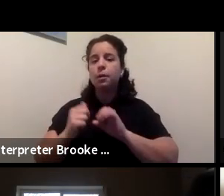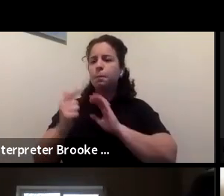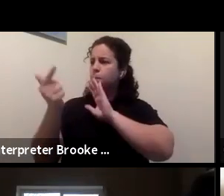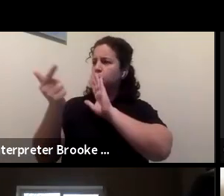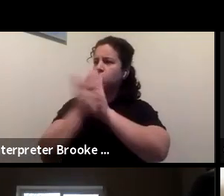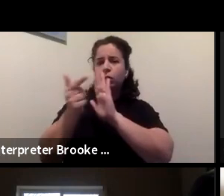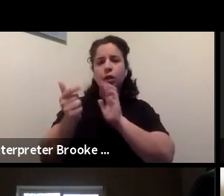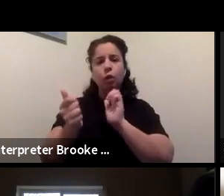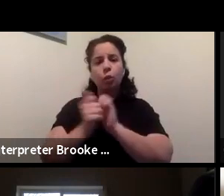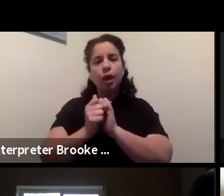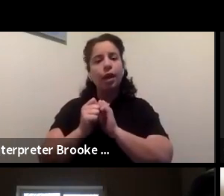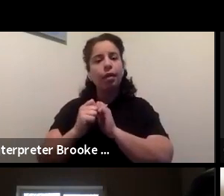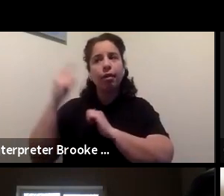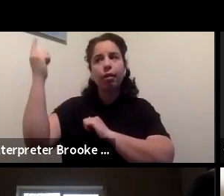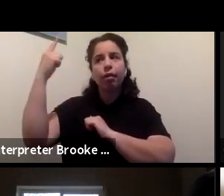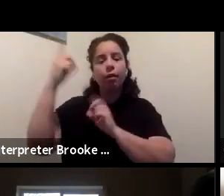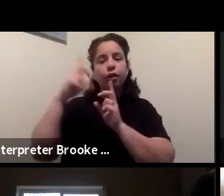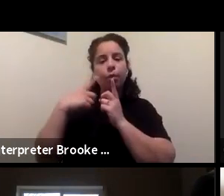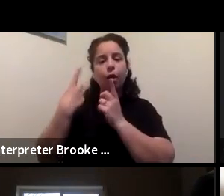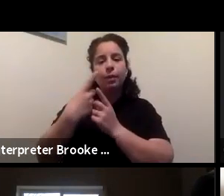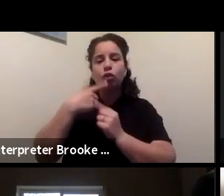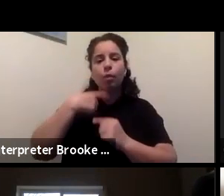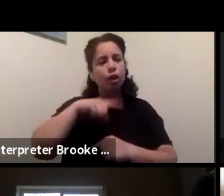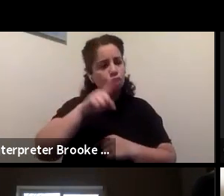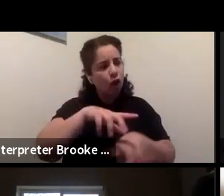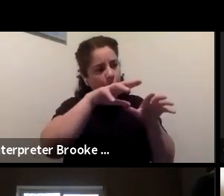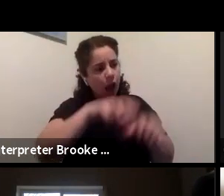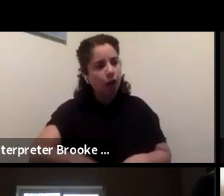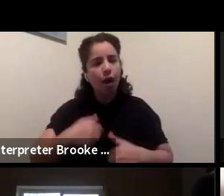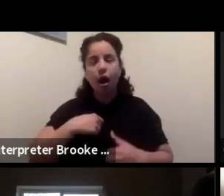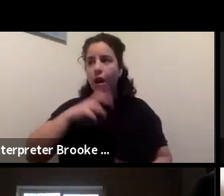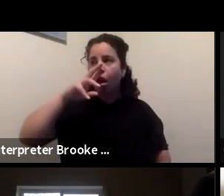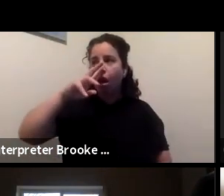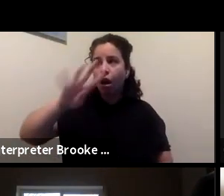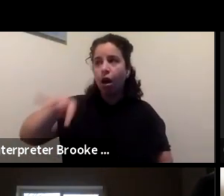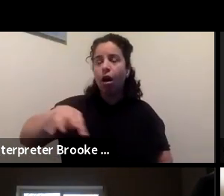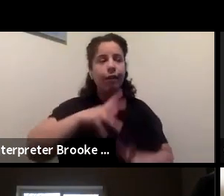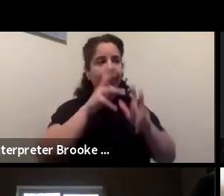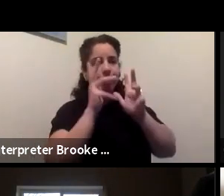housing department for not having taken it down. So